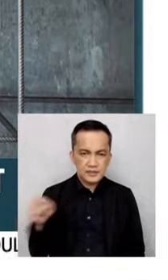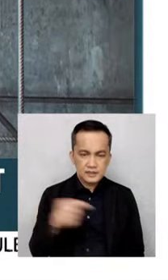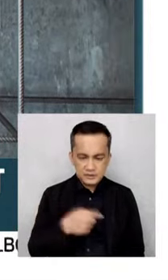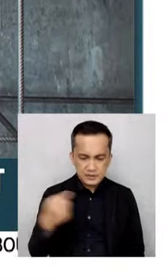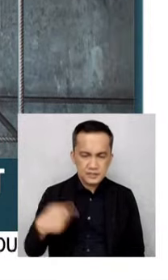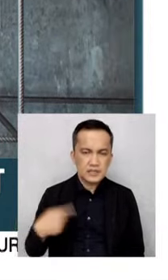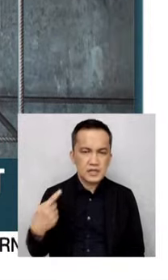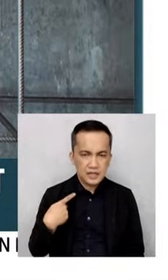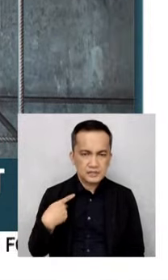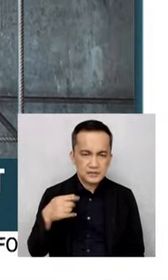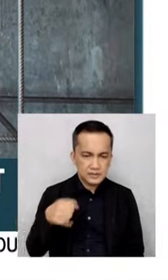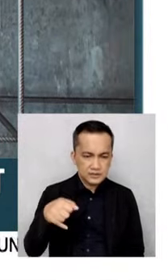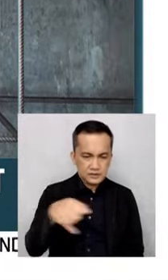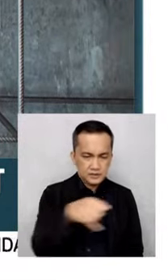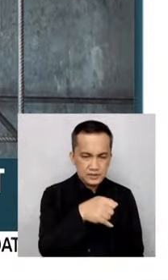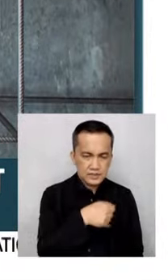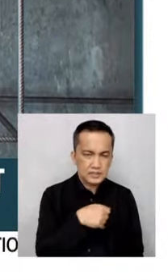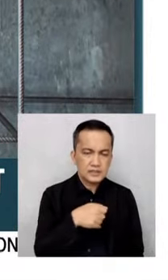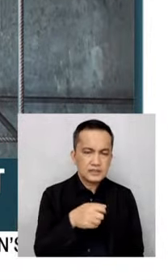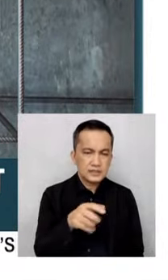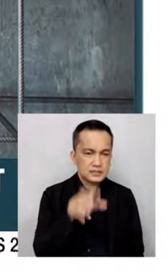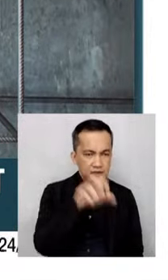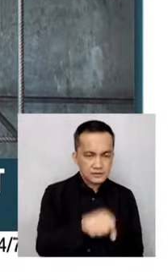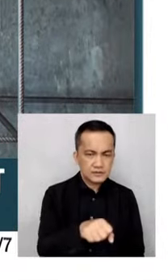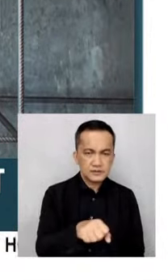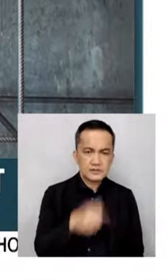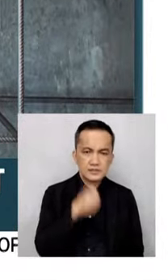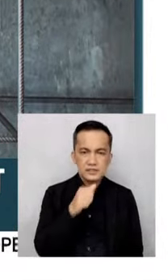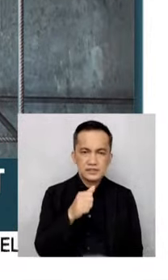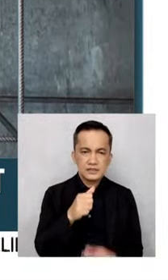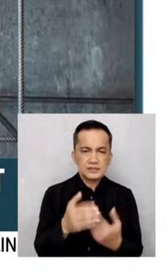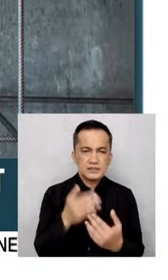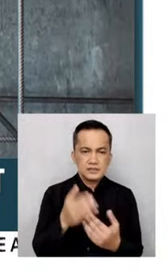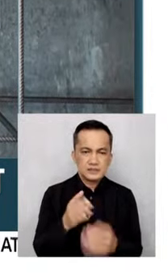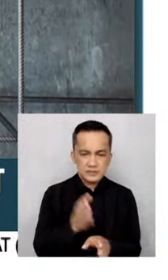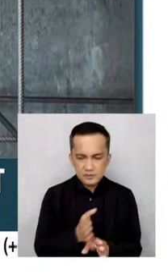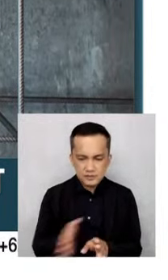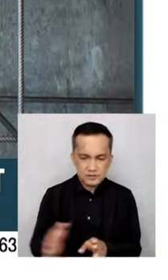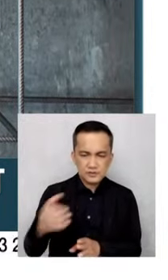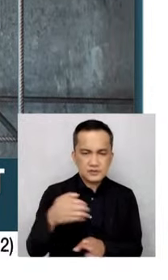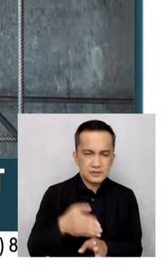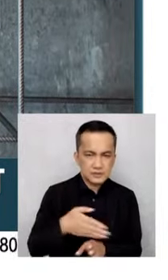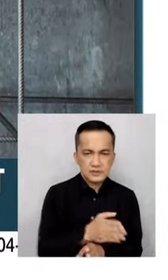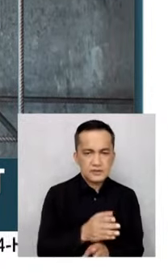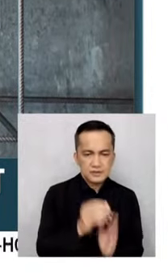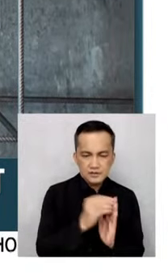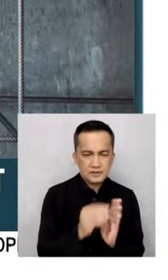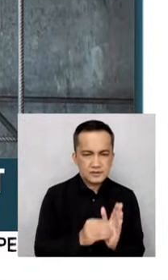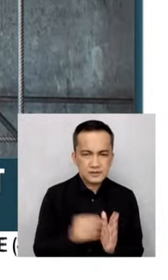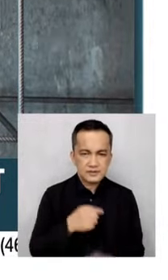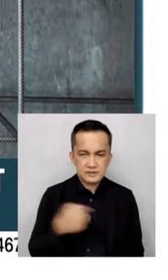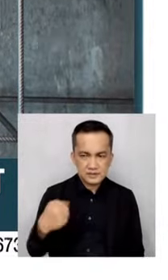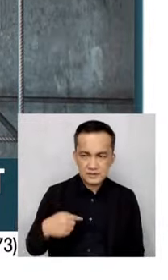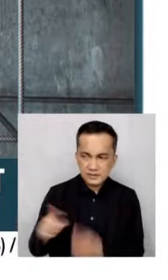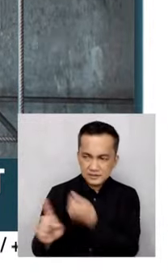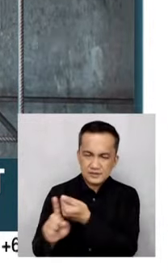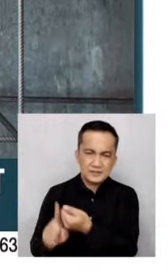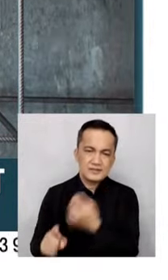territorial claim. Mm. So it will not be as easy to go around these provisions because China herself will say